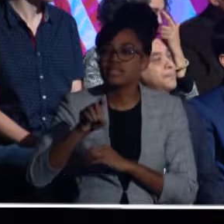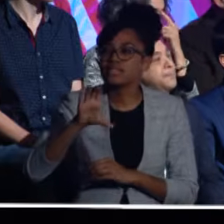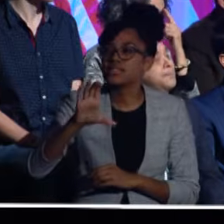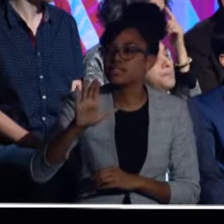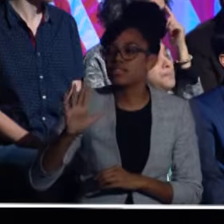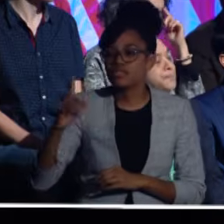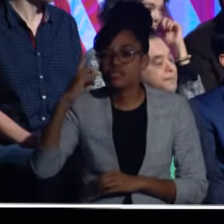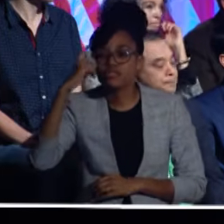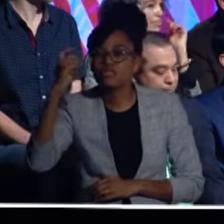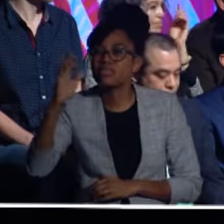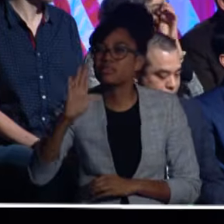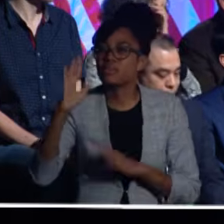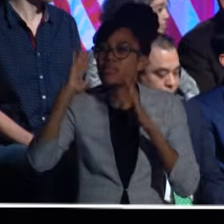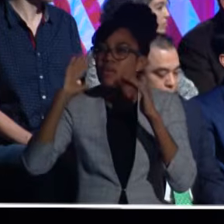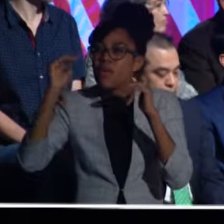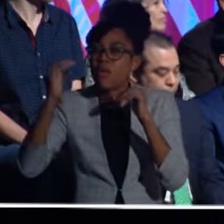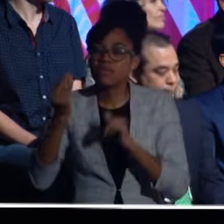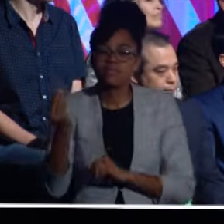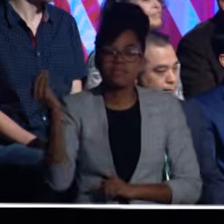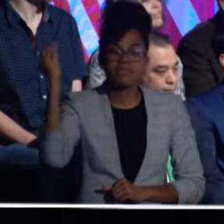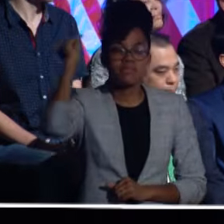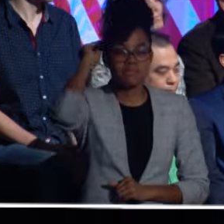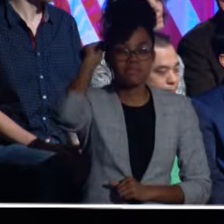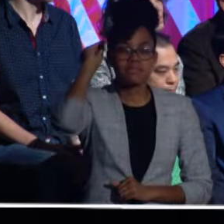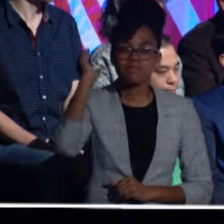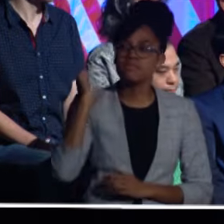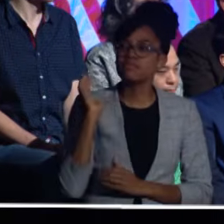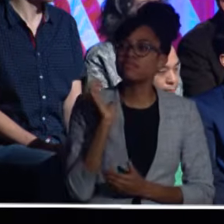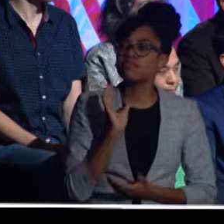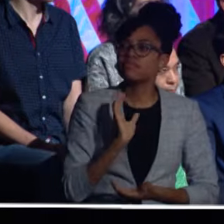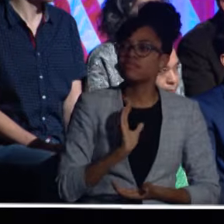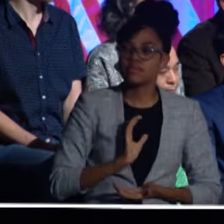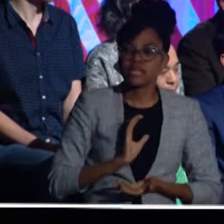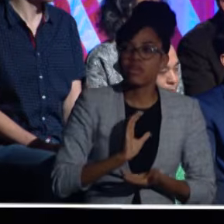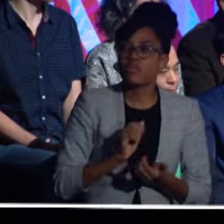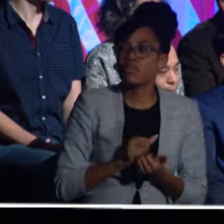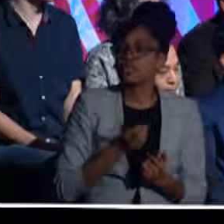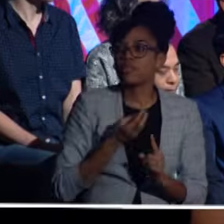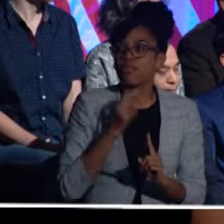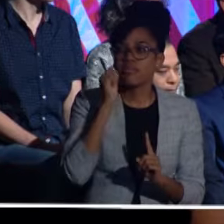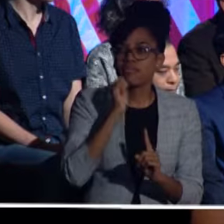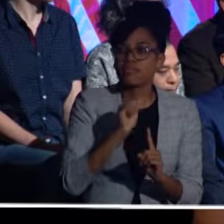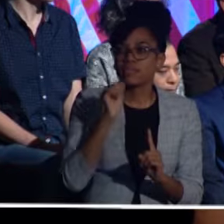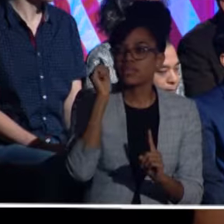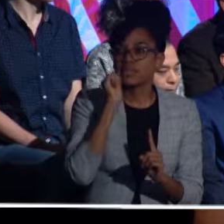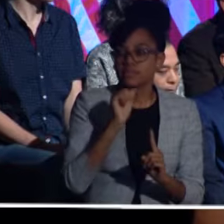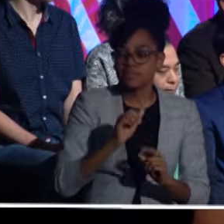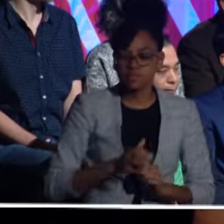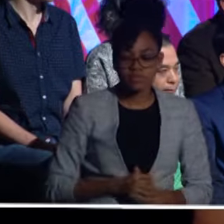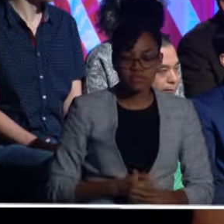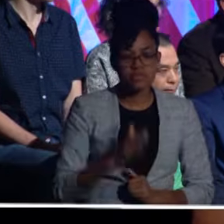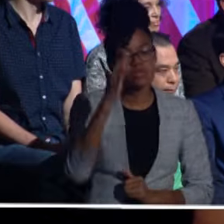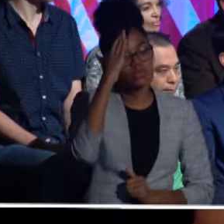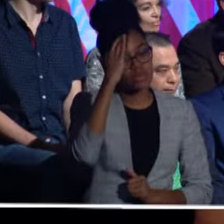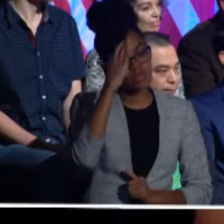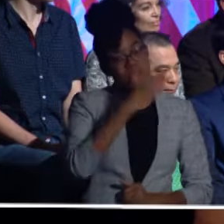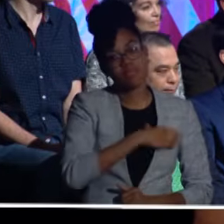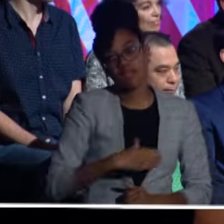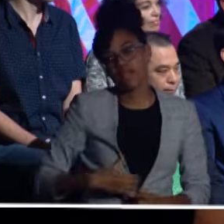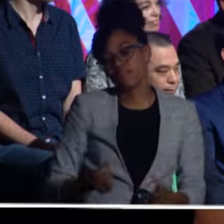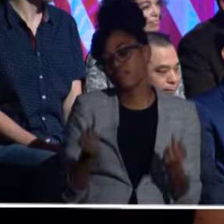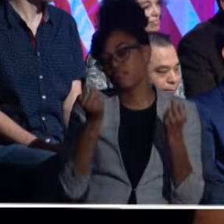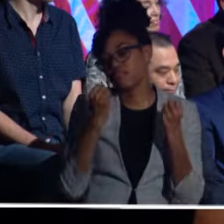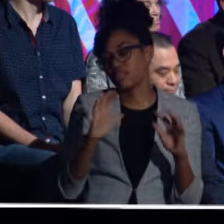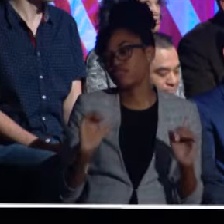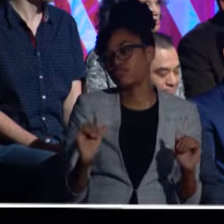Columbia. Oh God, you know she faces many challenges, not least of which is a particular presidential resident